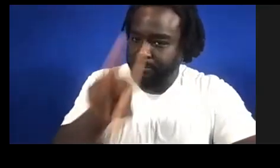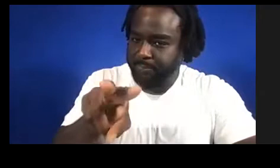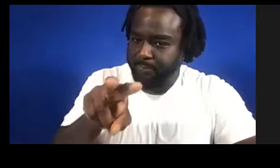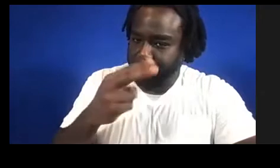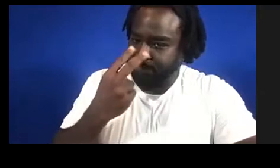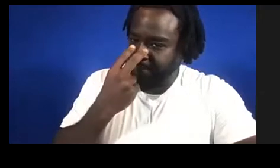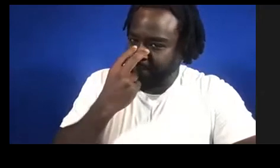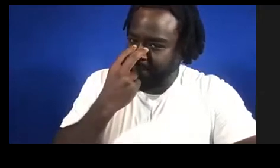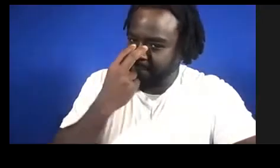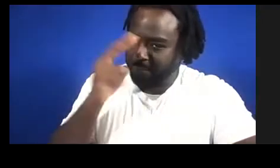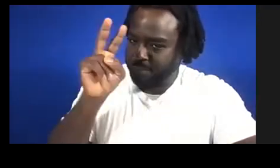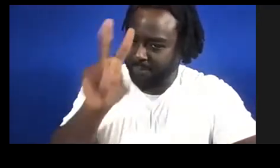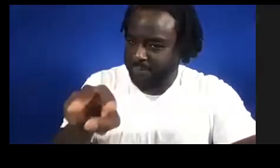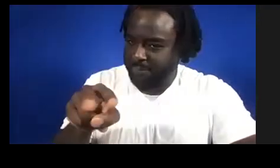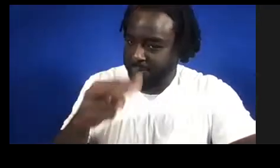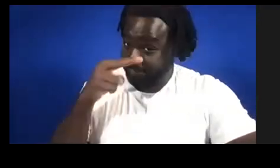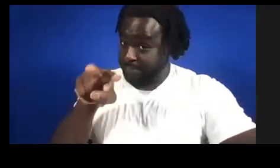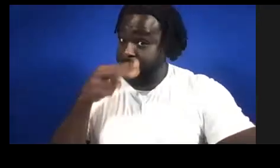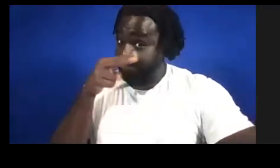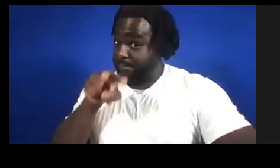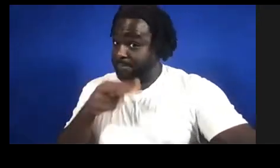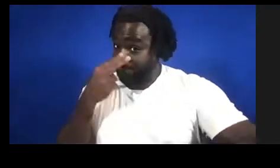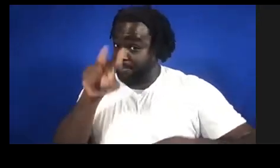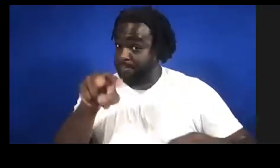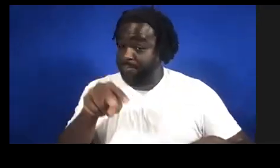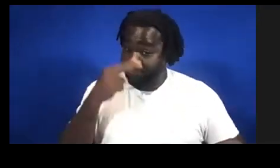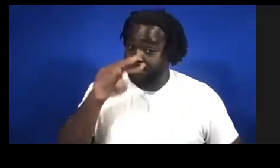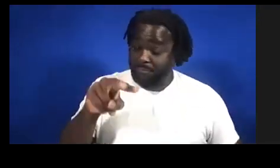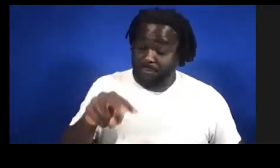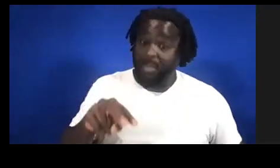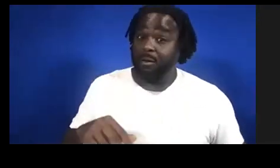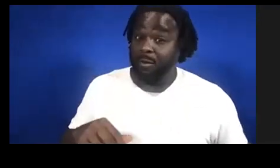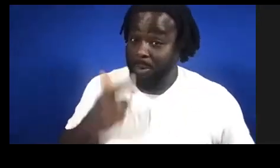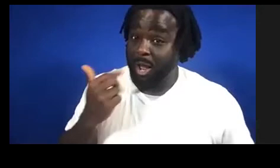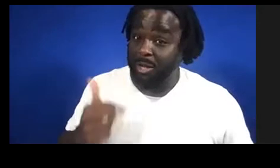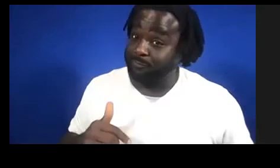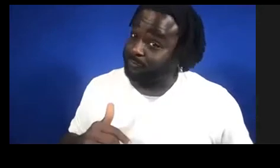underage ones, I got my eyes on you. You know I'll be watching you, right?